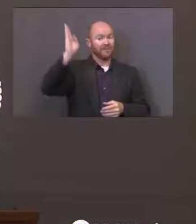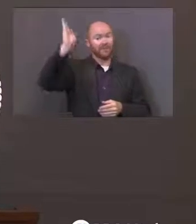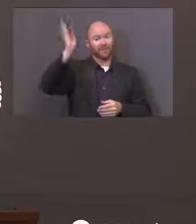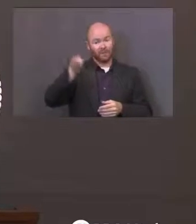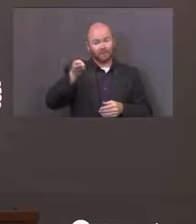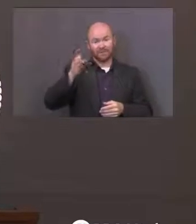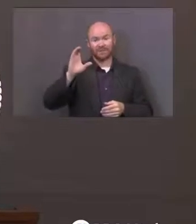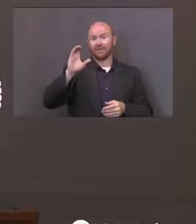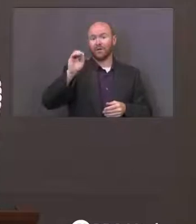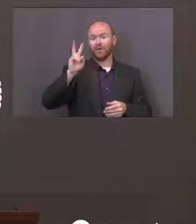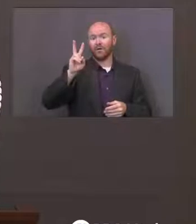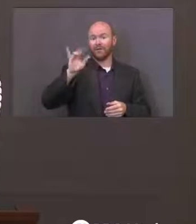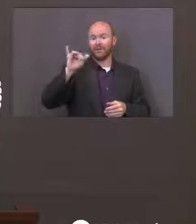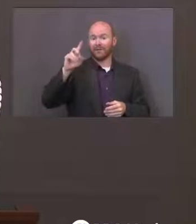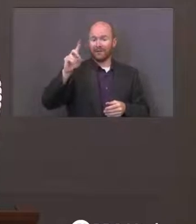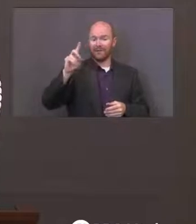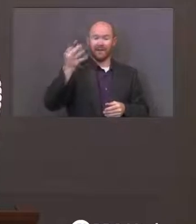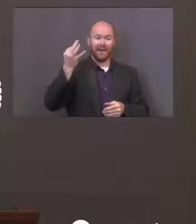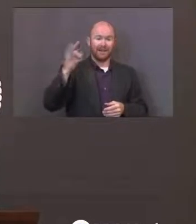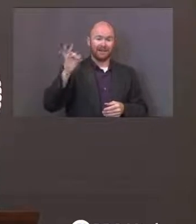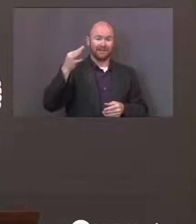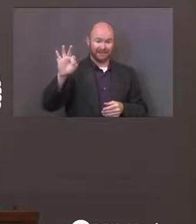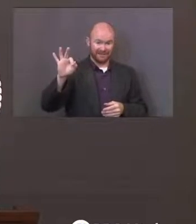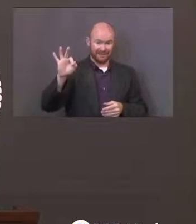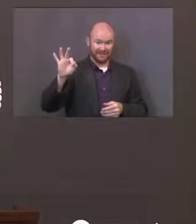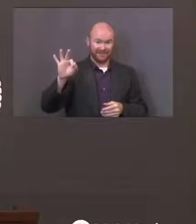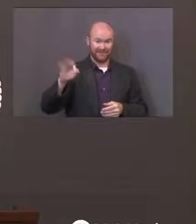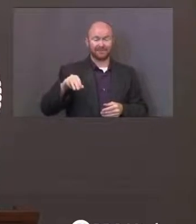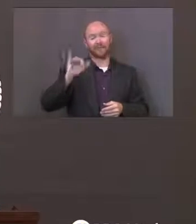purchasing.utah.gov/COVID-19. That's